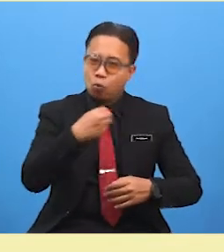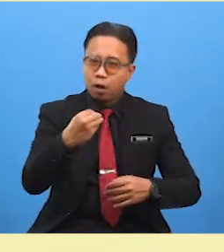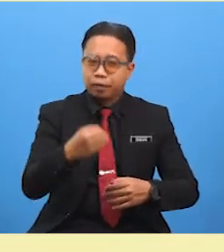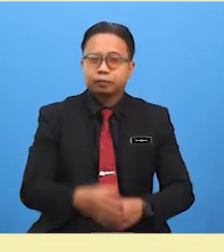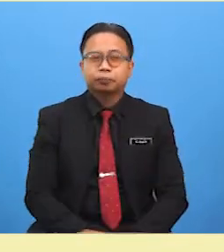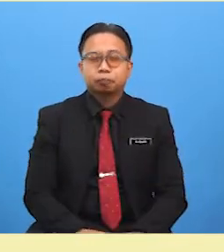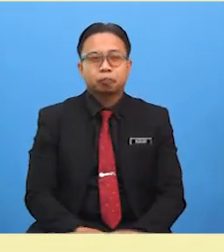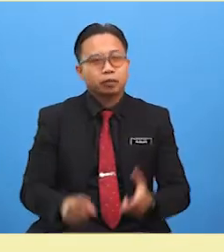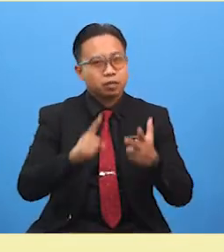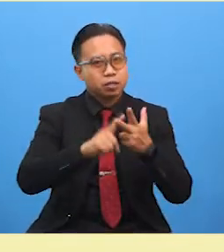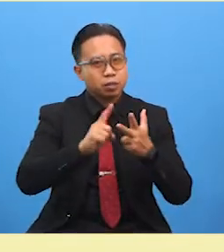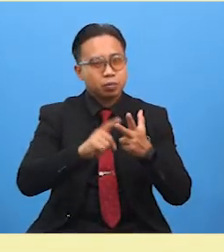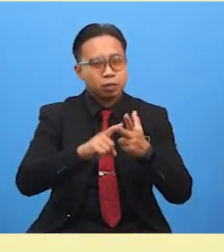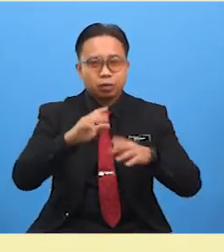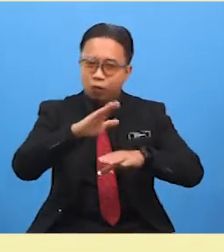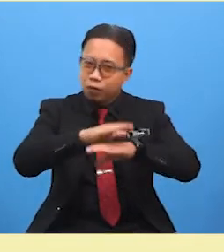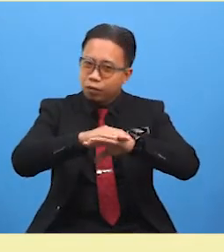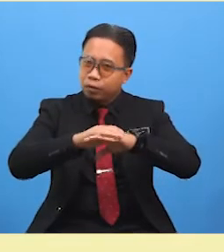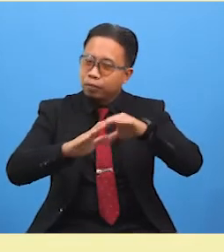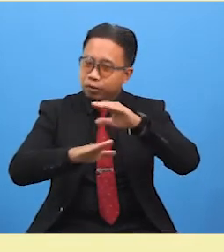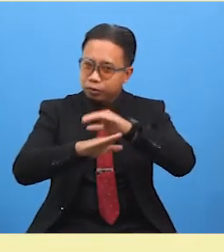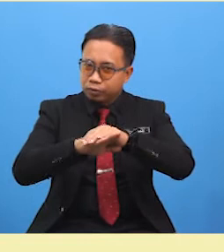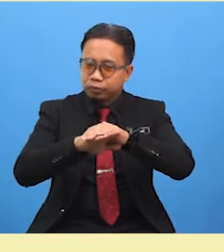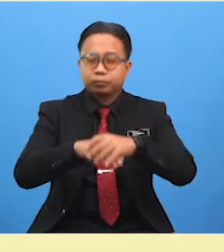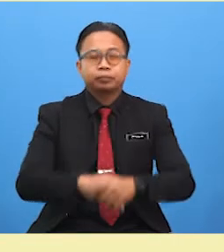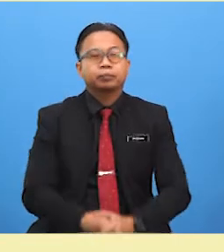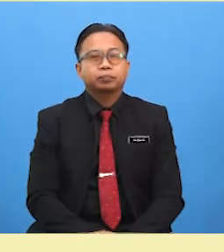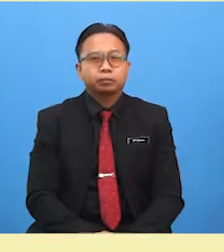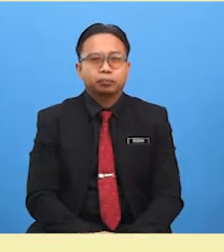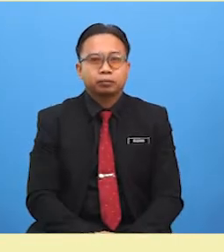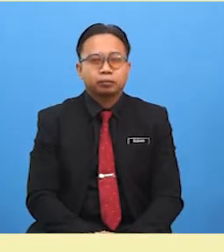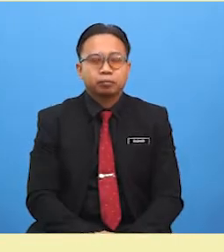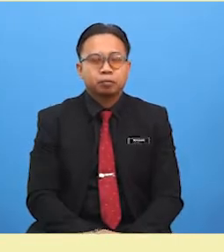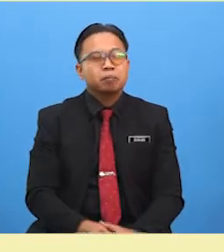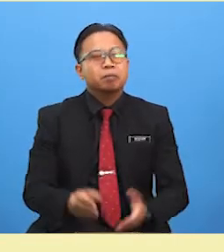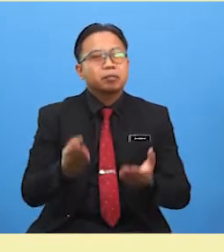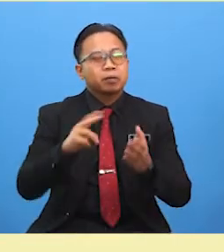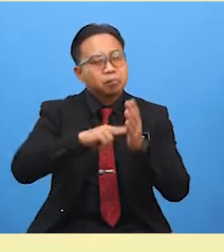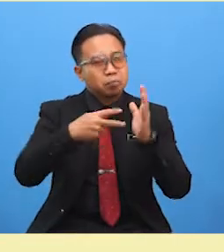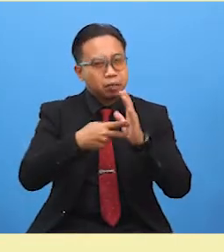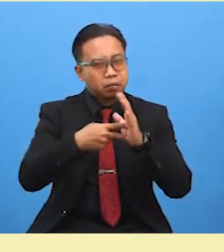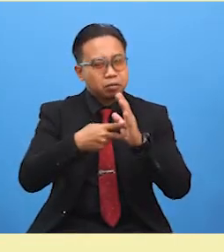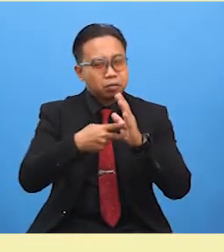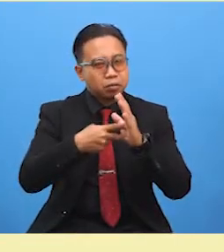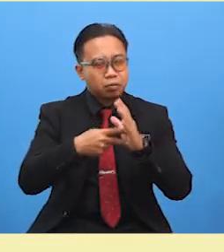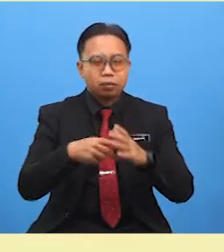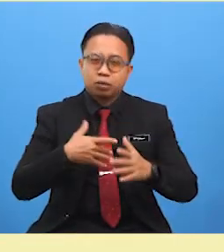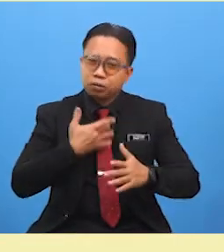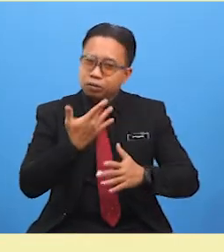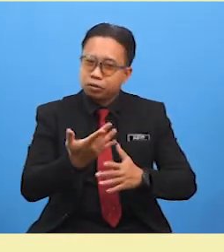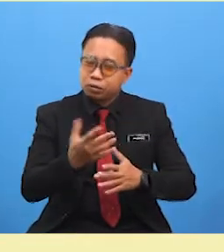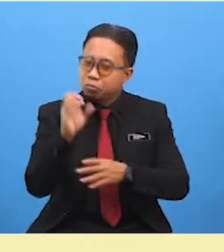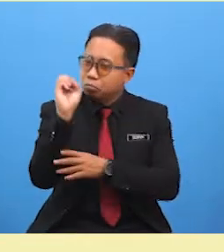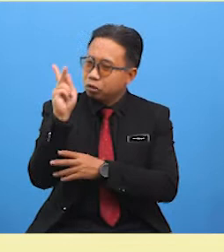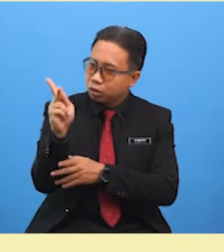word for today is comfortable. Yes, comfort. It means cozy. You feel nice and